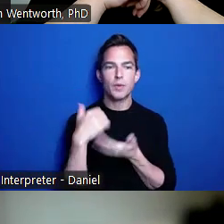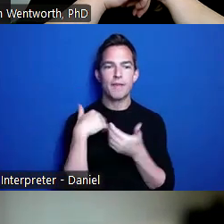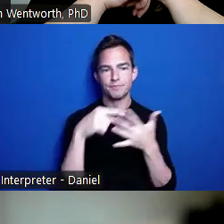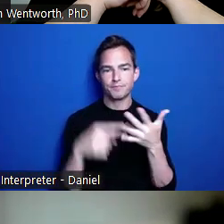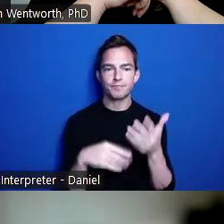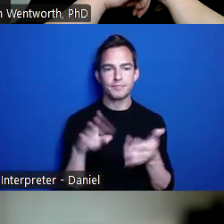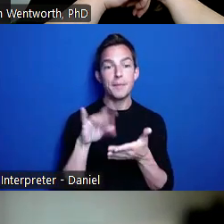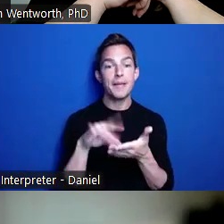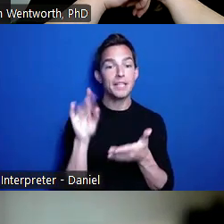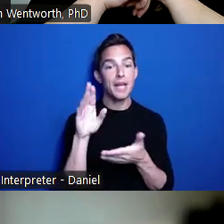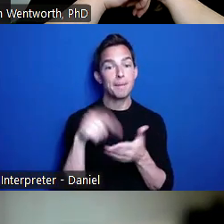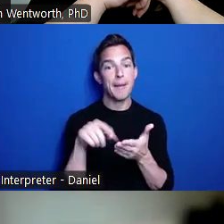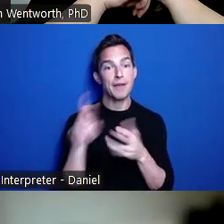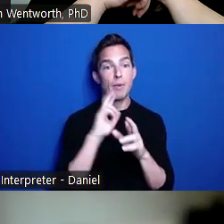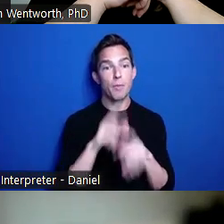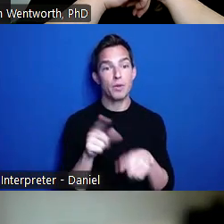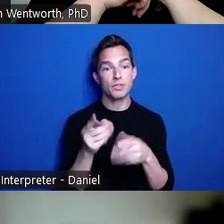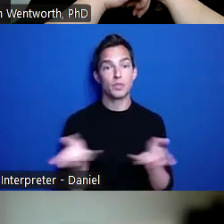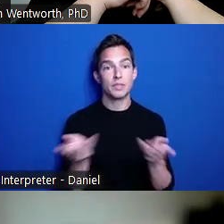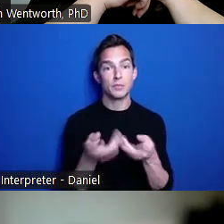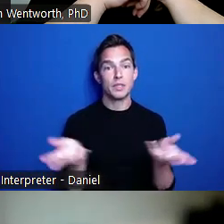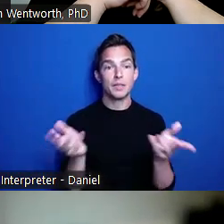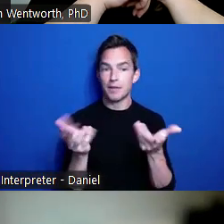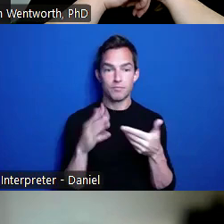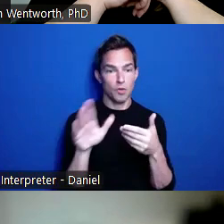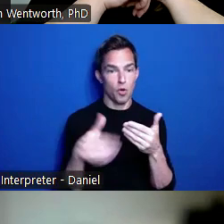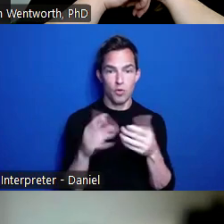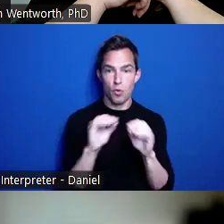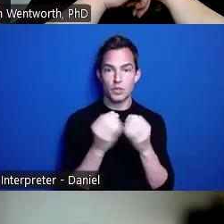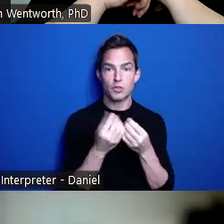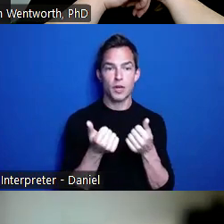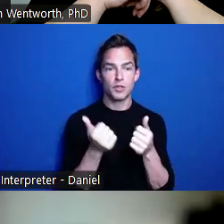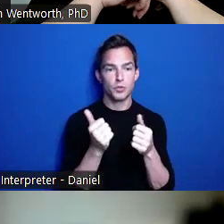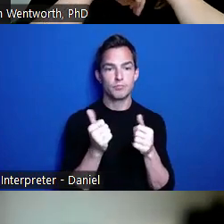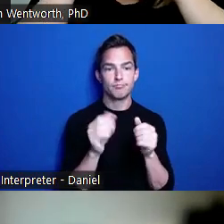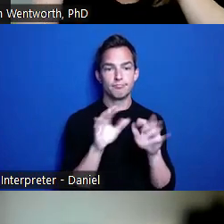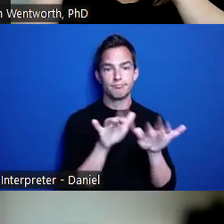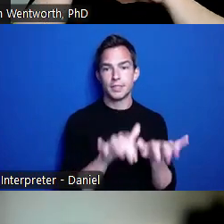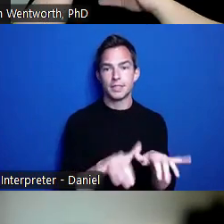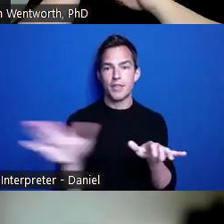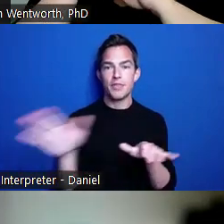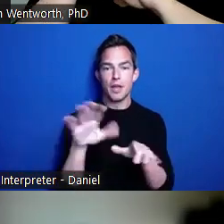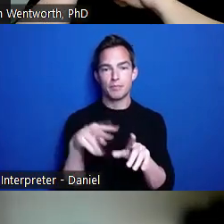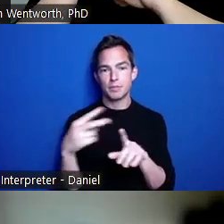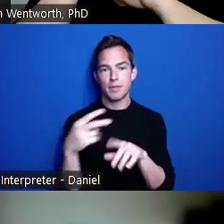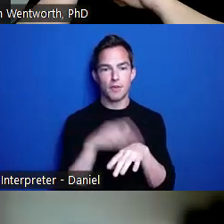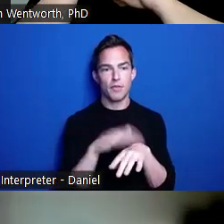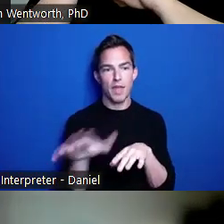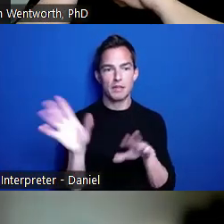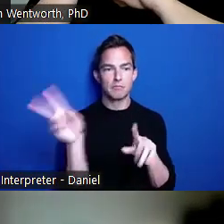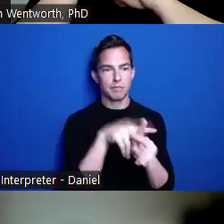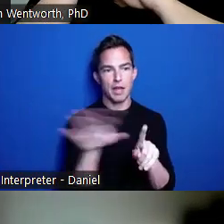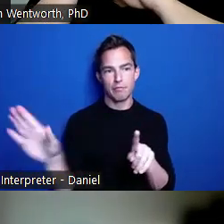Medicaid reimbursement reports coming out, and all of the organizations are getting on and trying to put, putting their spin on it and how it applies to their